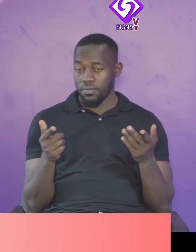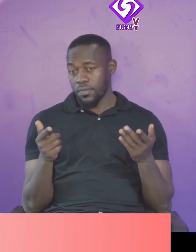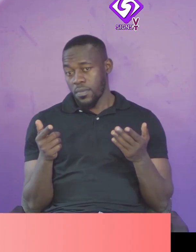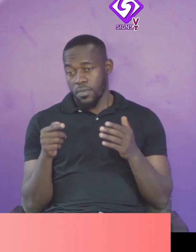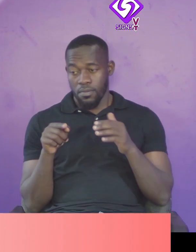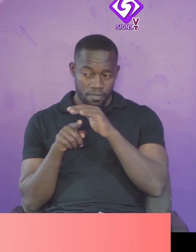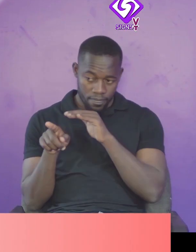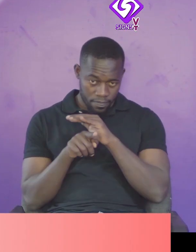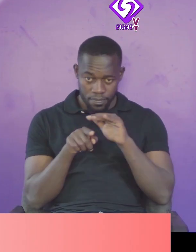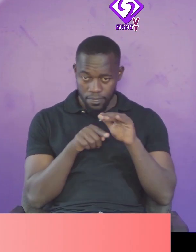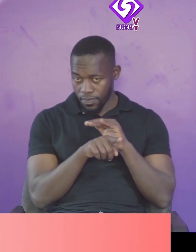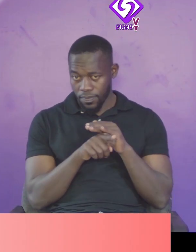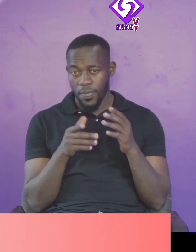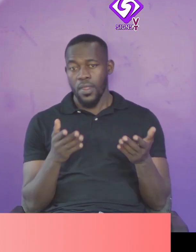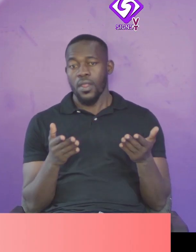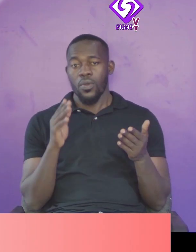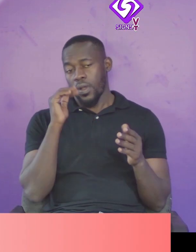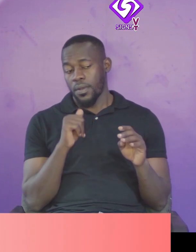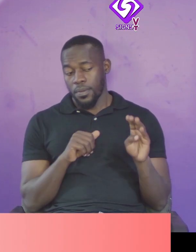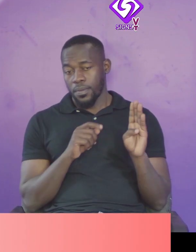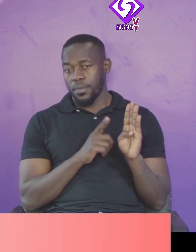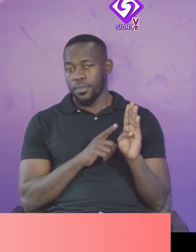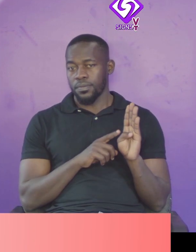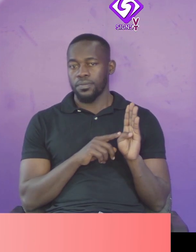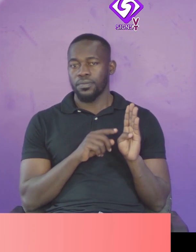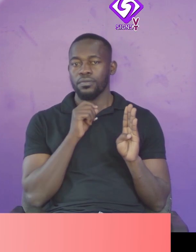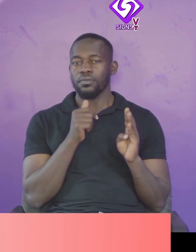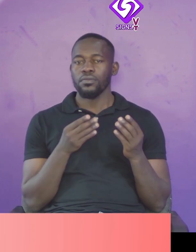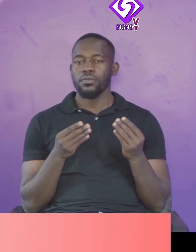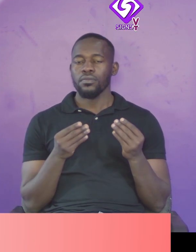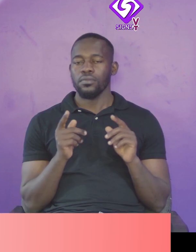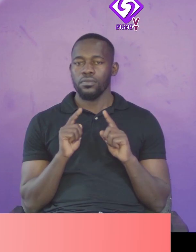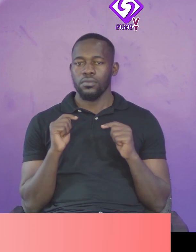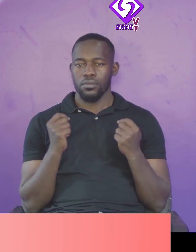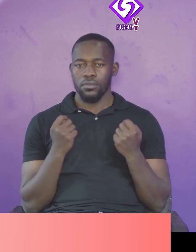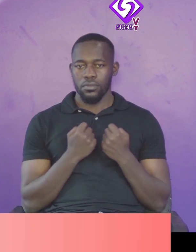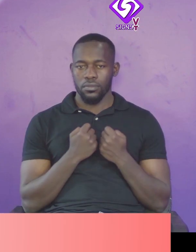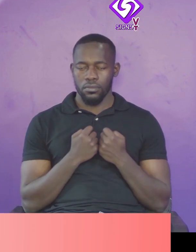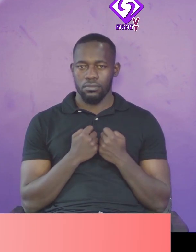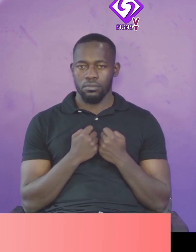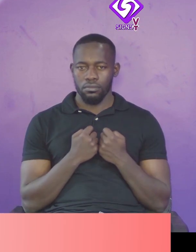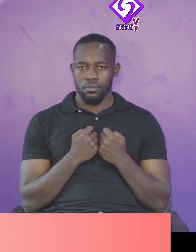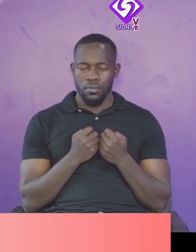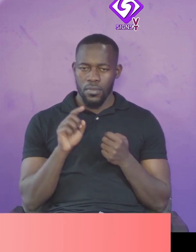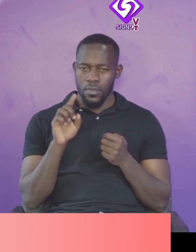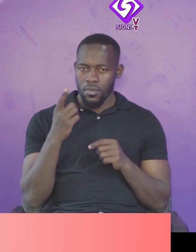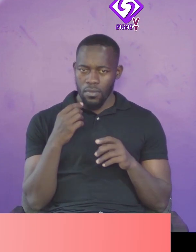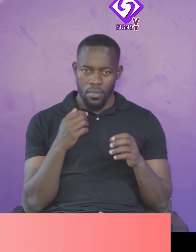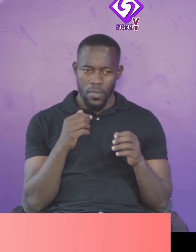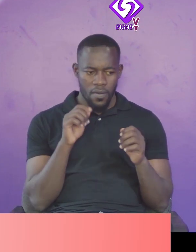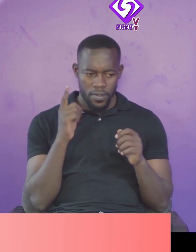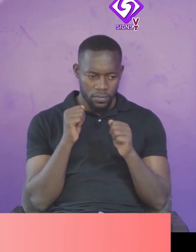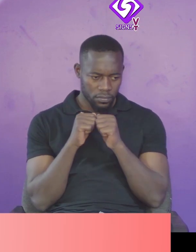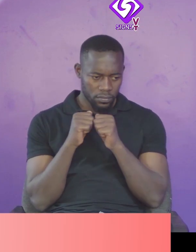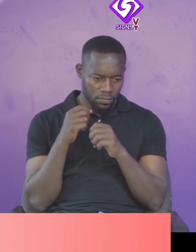Because Brentford is also not a very easy team. Because even if you look at the first 10 games,